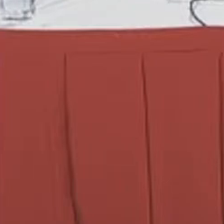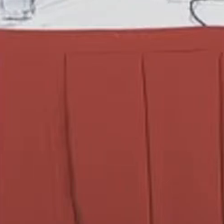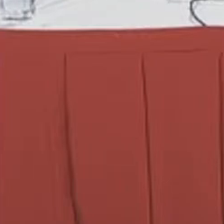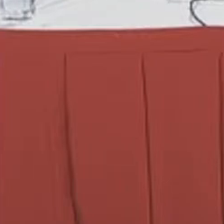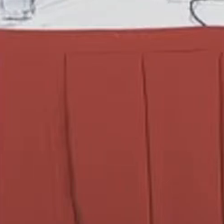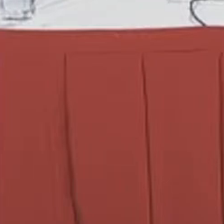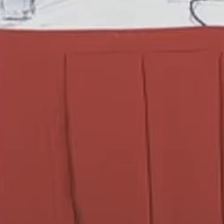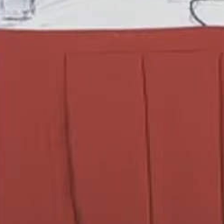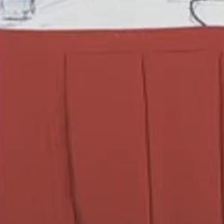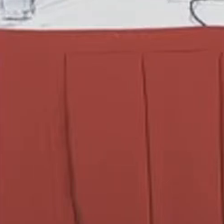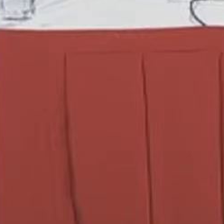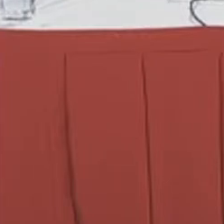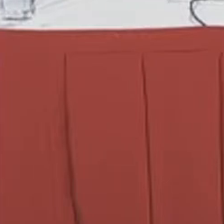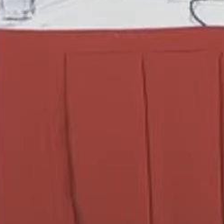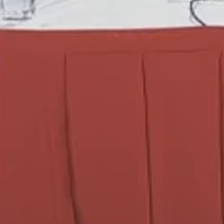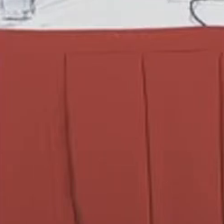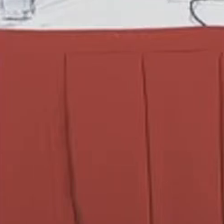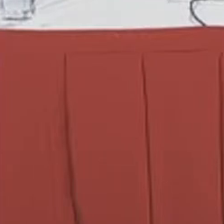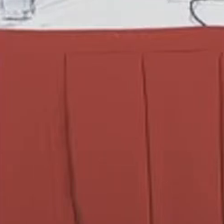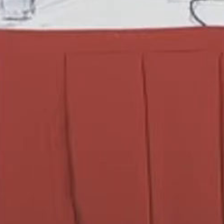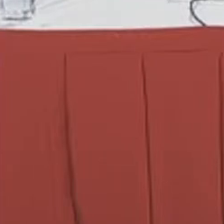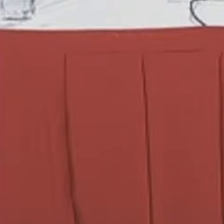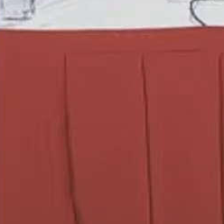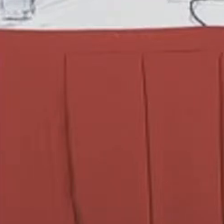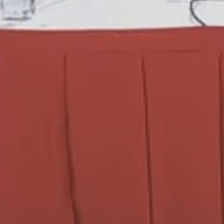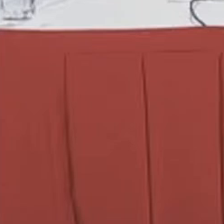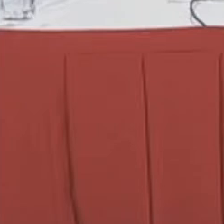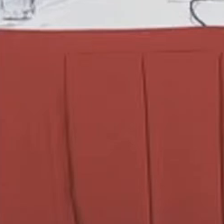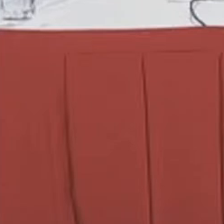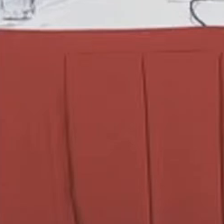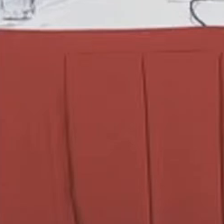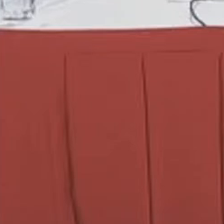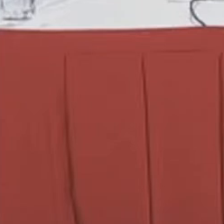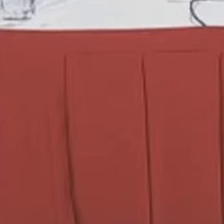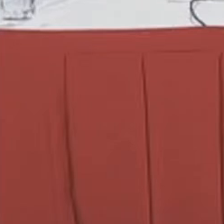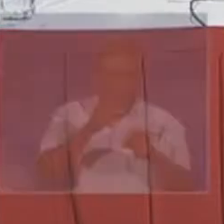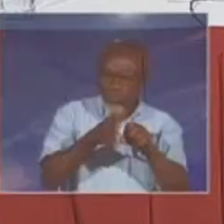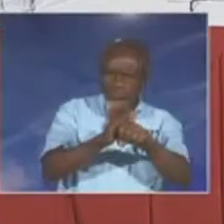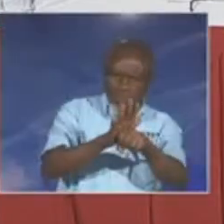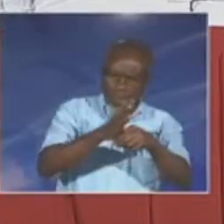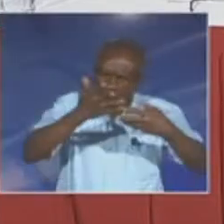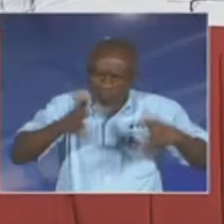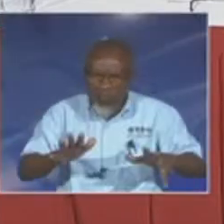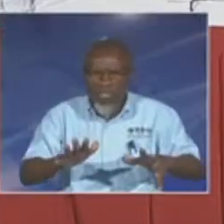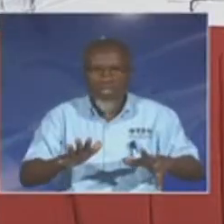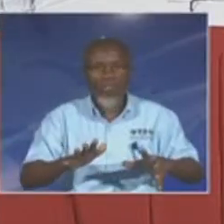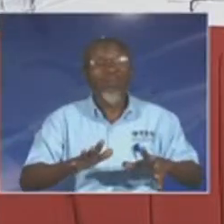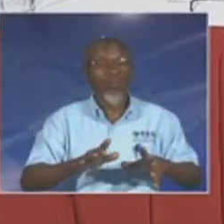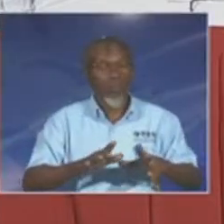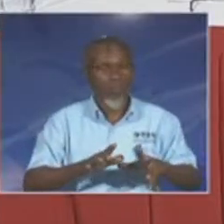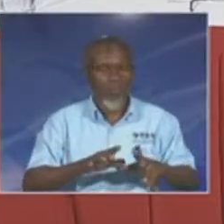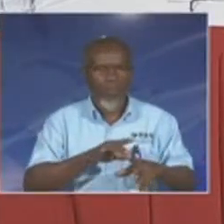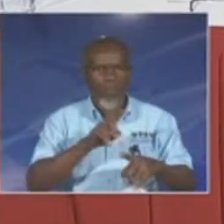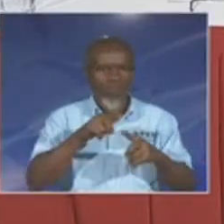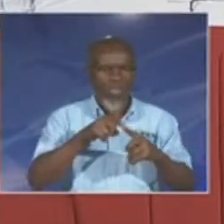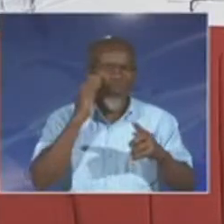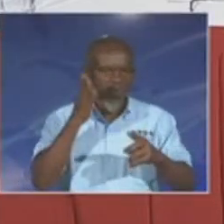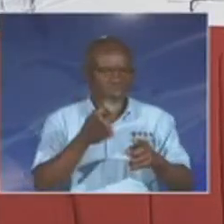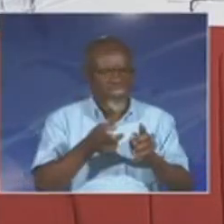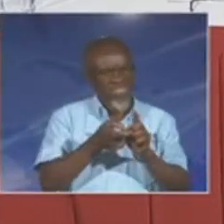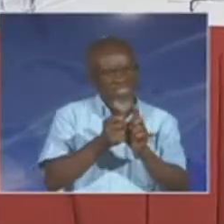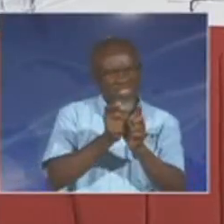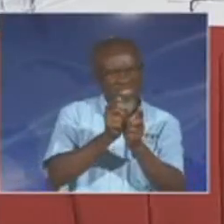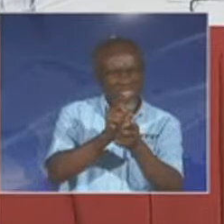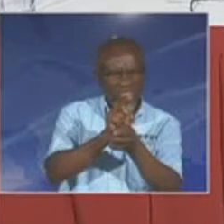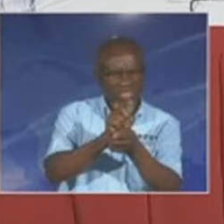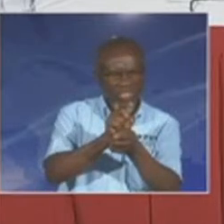cases. We know that no one can say for sure when the pandemic will end and when we may go into the endemic stages, but